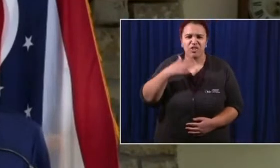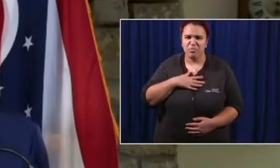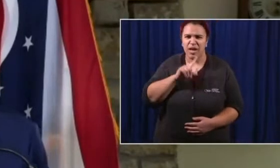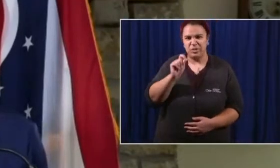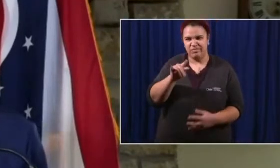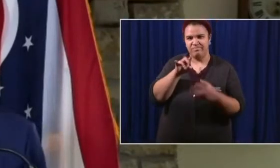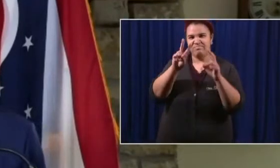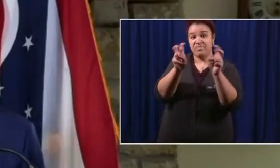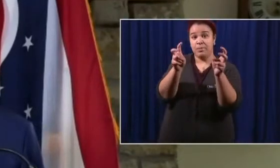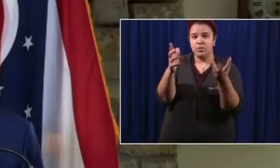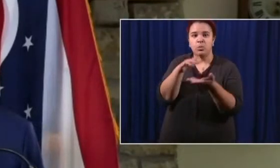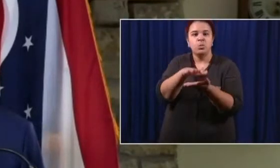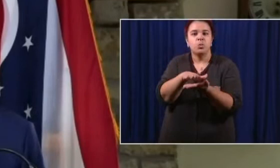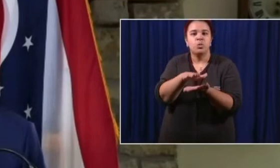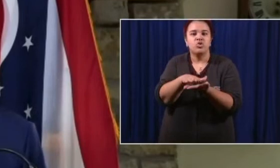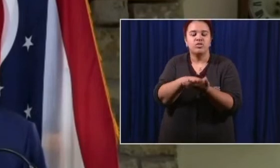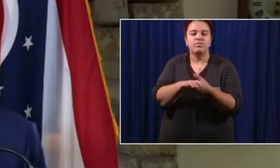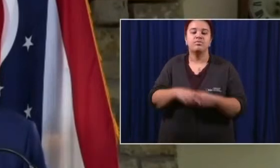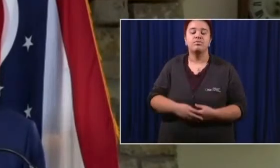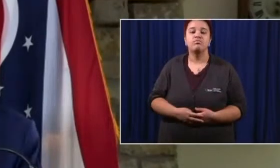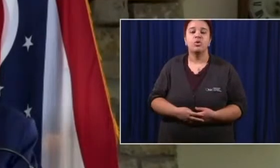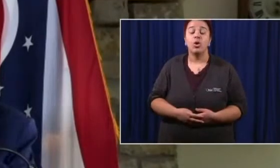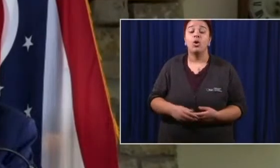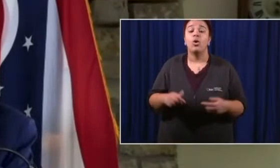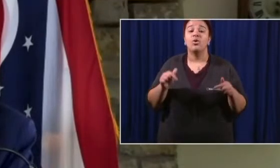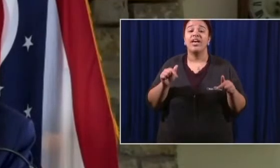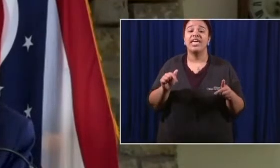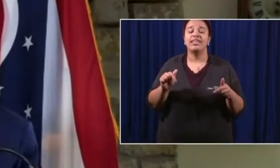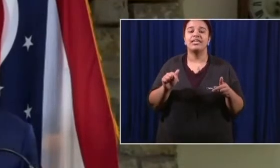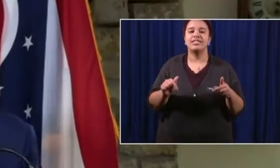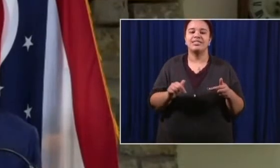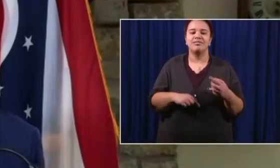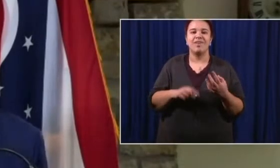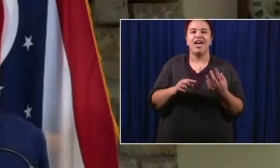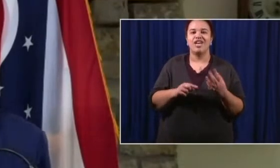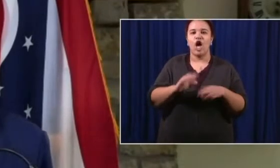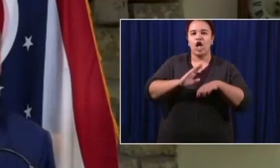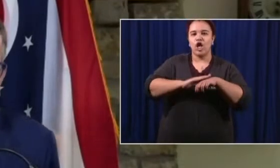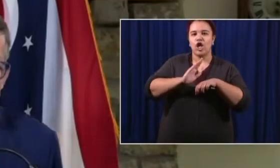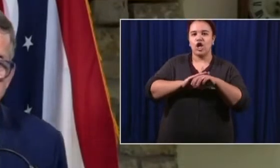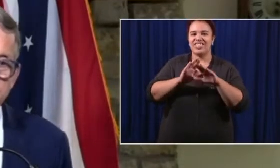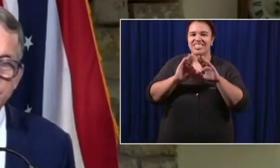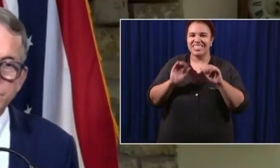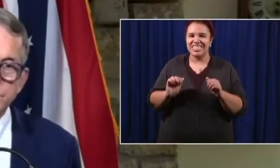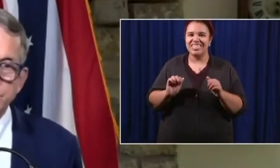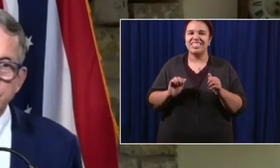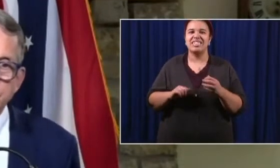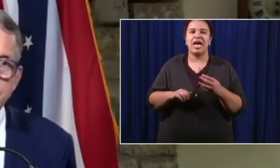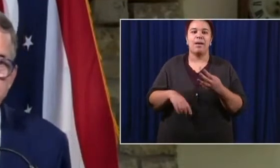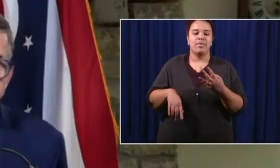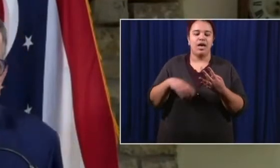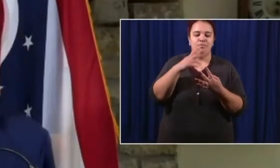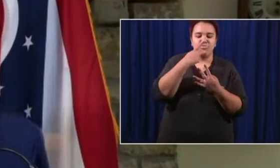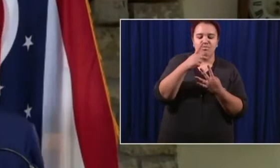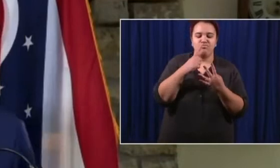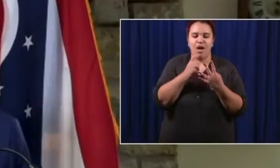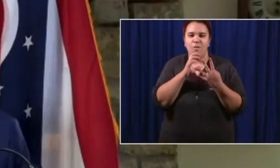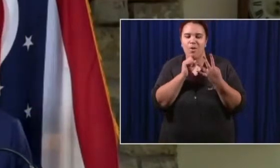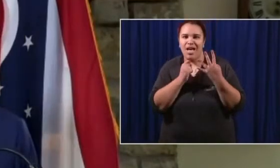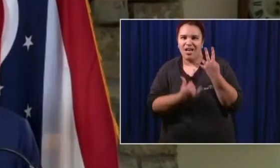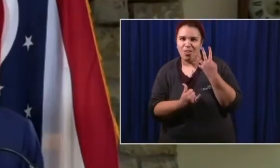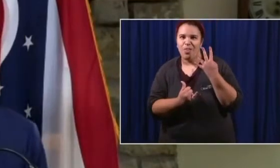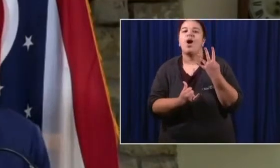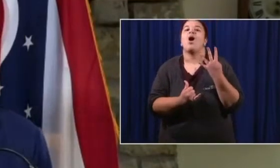When it comes to this new alert system, I understand the importance of being transparent and alerting parents of a positive case, but at that